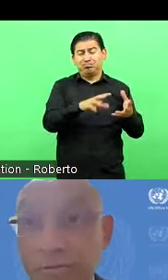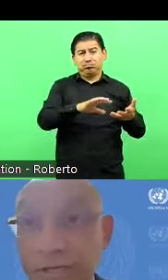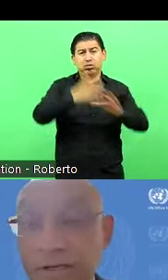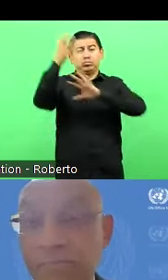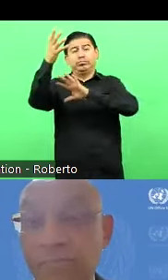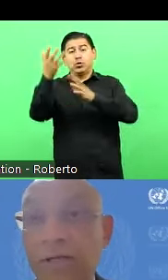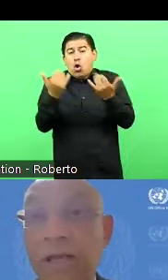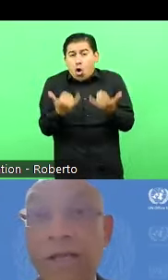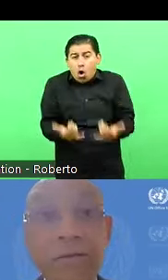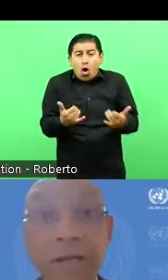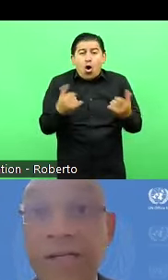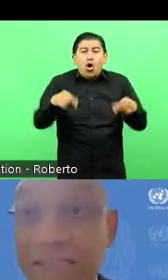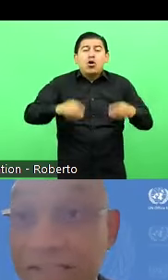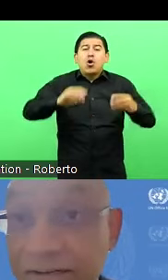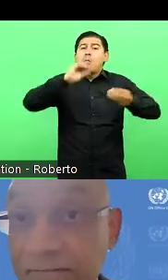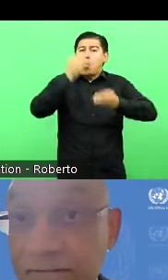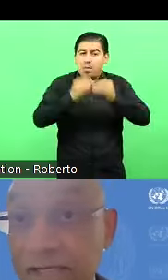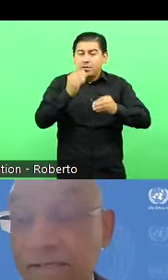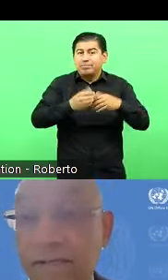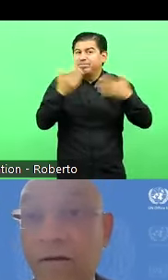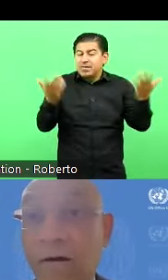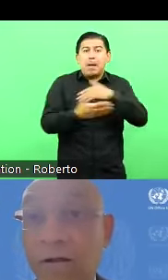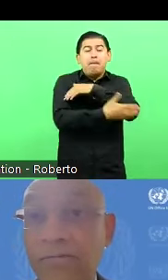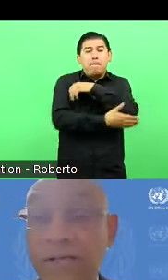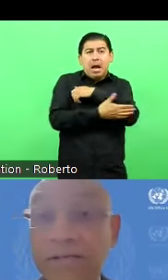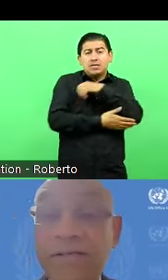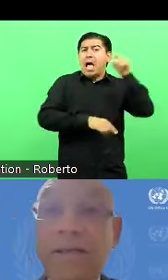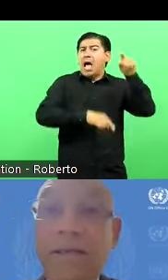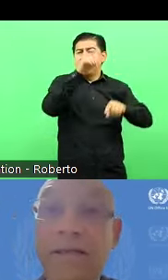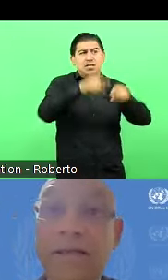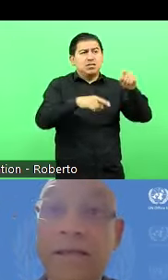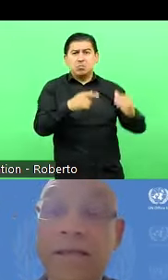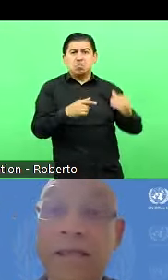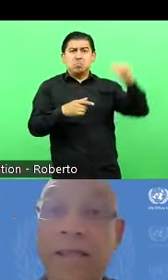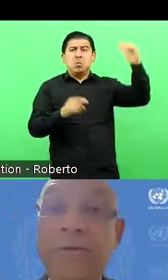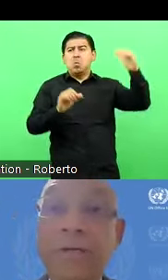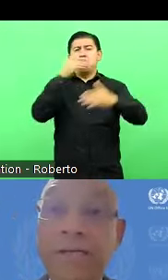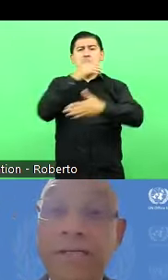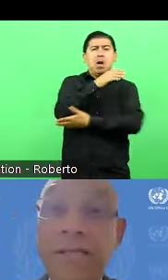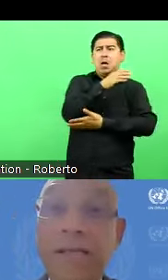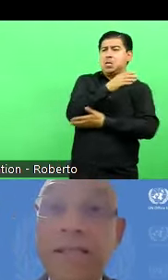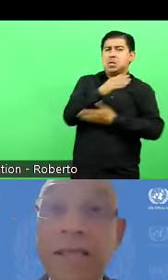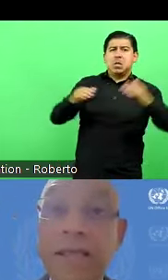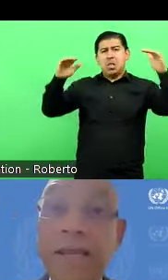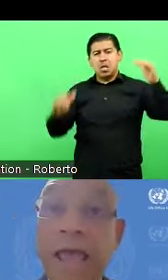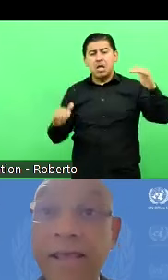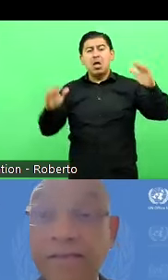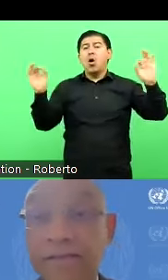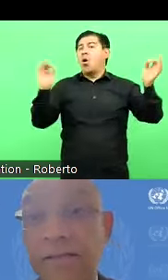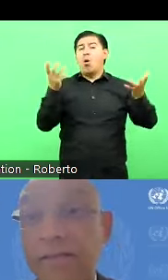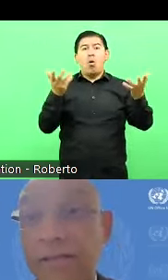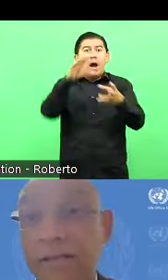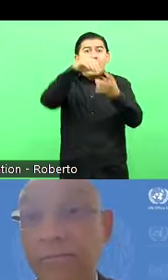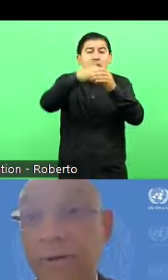be due to income, it can be a digital divide. All of these inequities, they